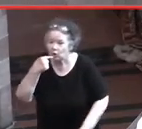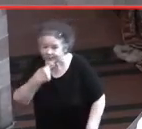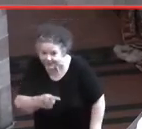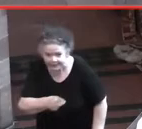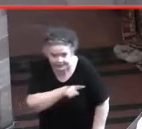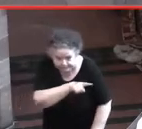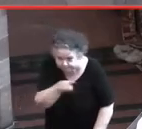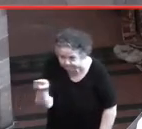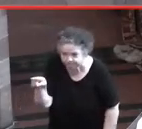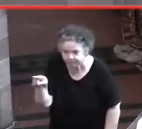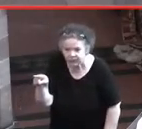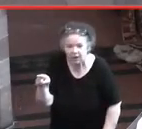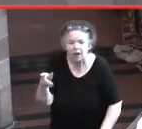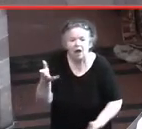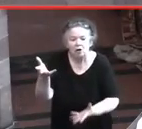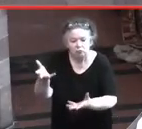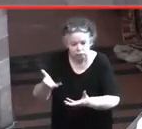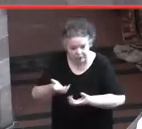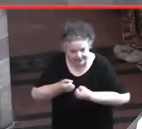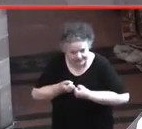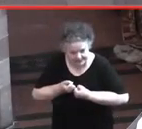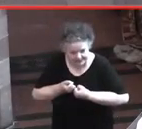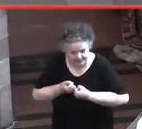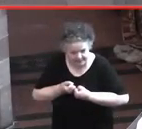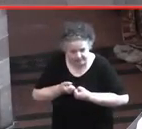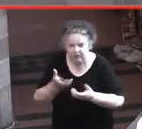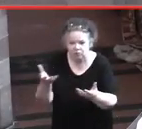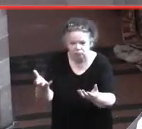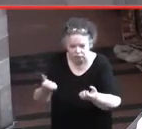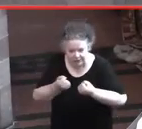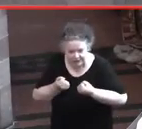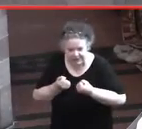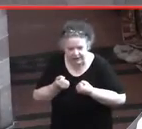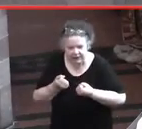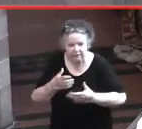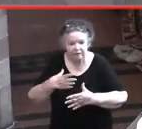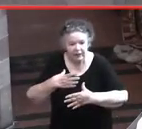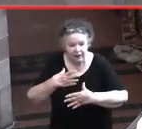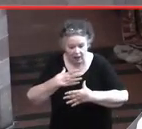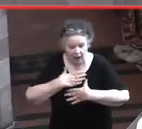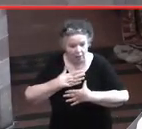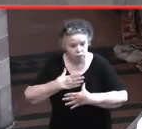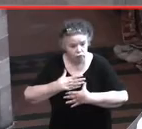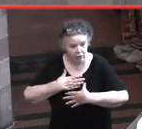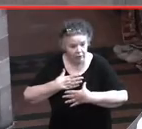us, receive. Receive the air that you breathe.